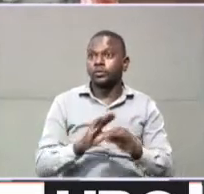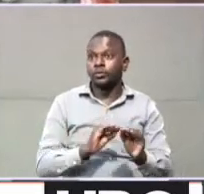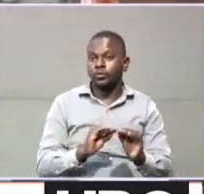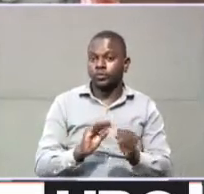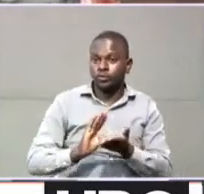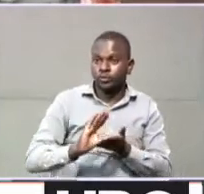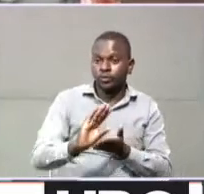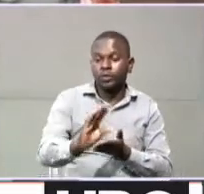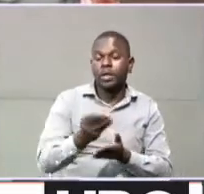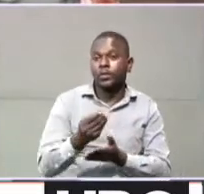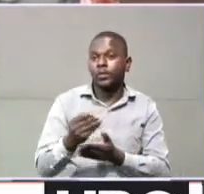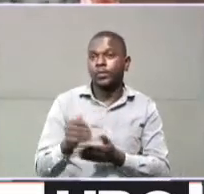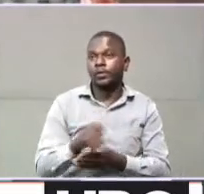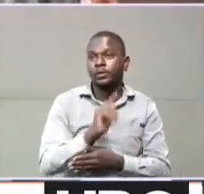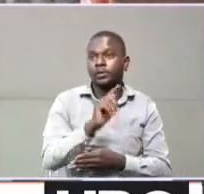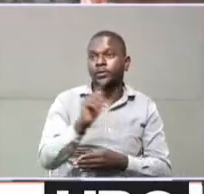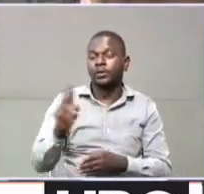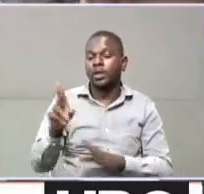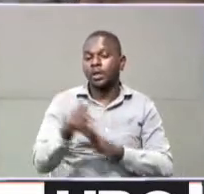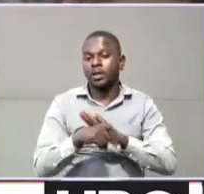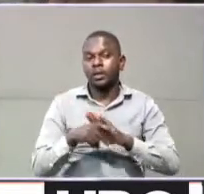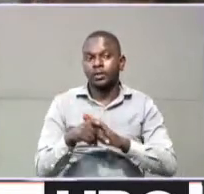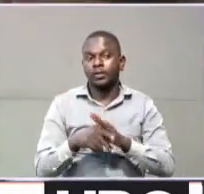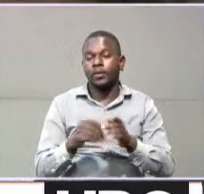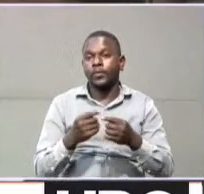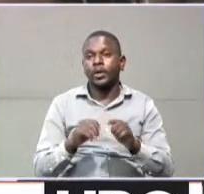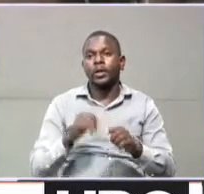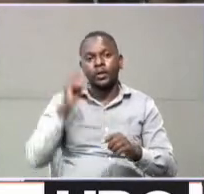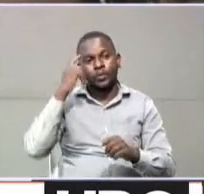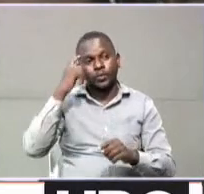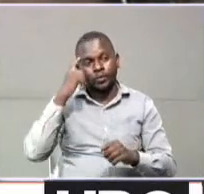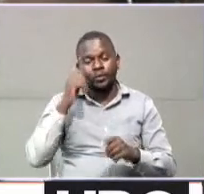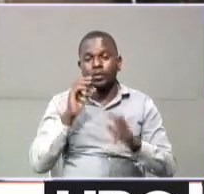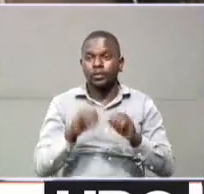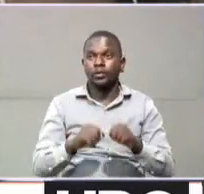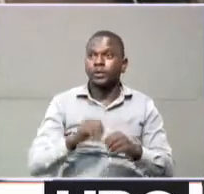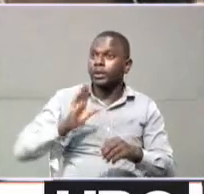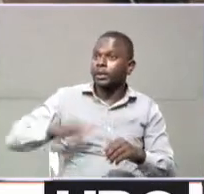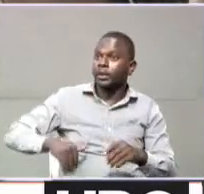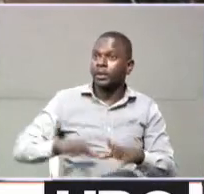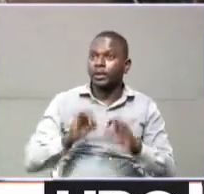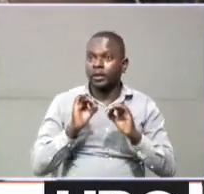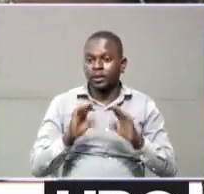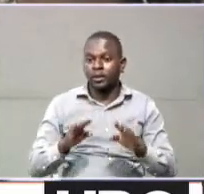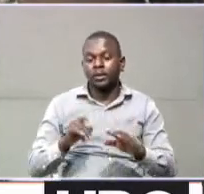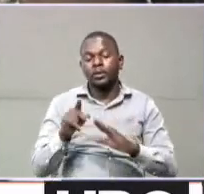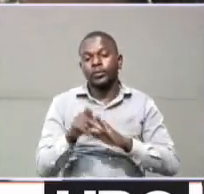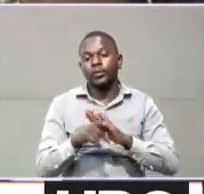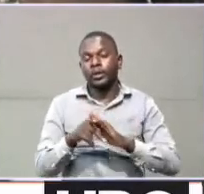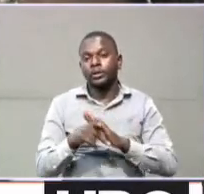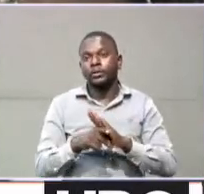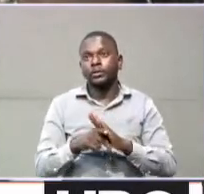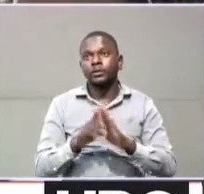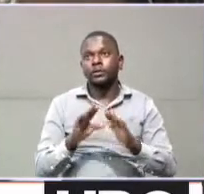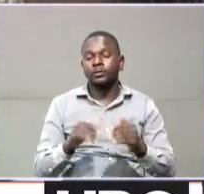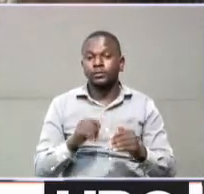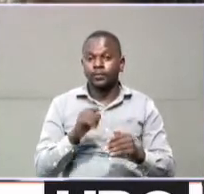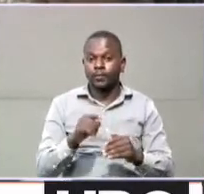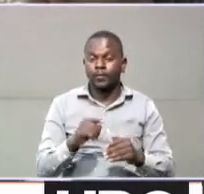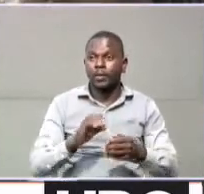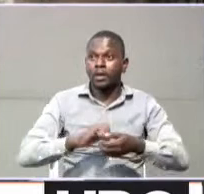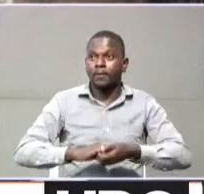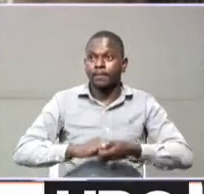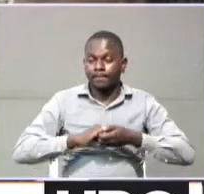that money to their respective parishes but we thought that we should not delay the parishes and paris